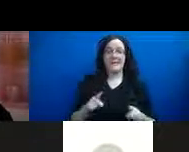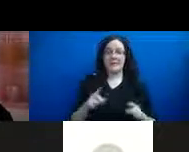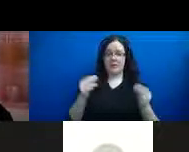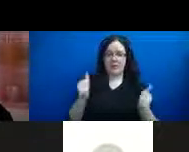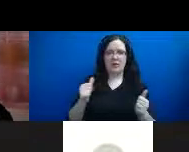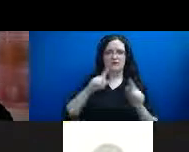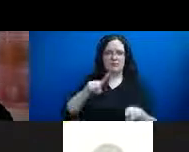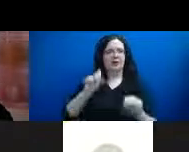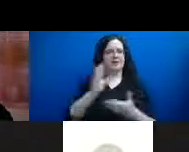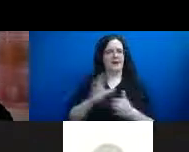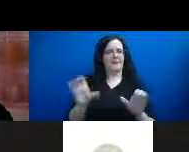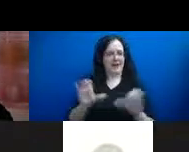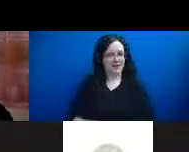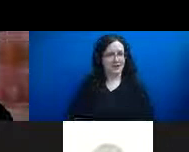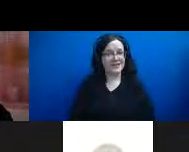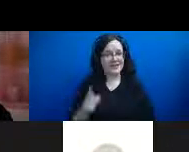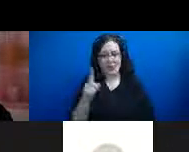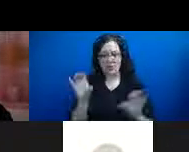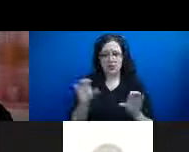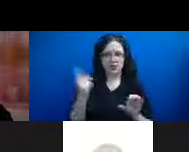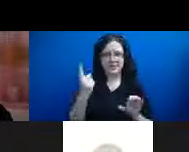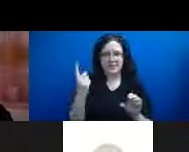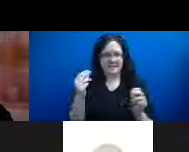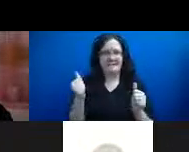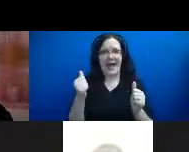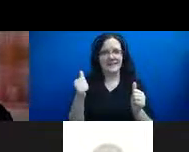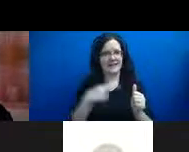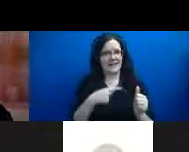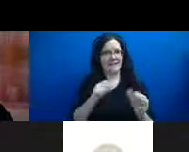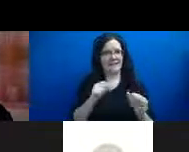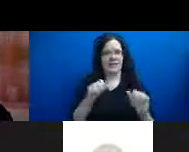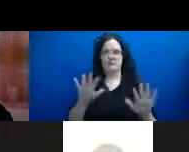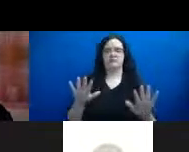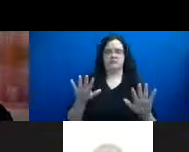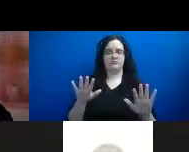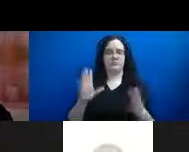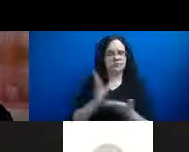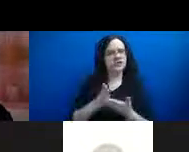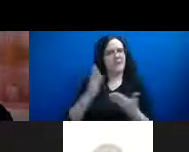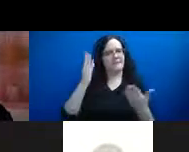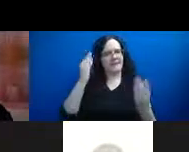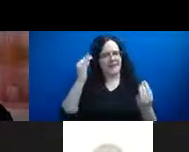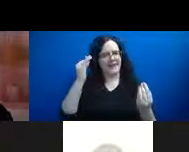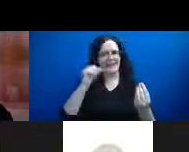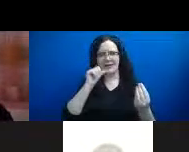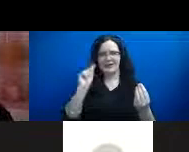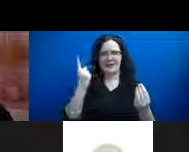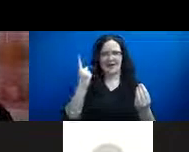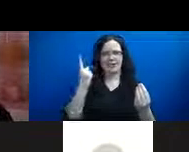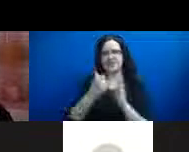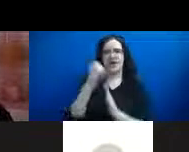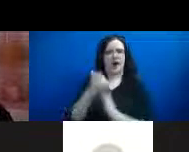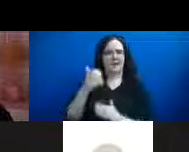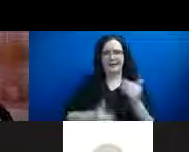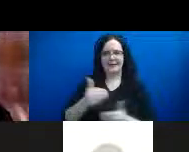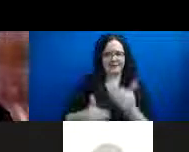you're kind of doing something very quickly and they're able to sort of stop and think and not just sort of be on automatic